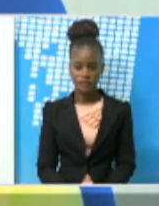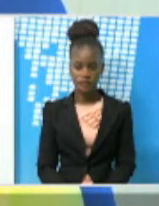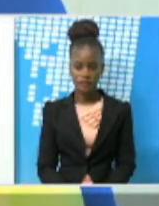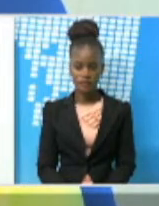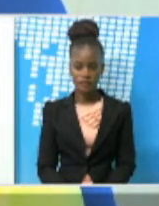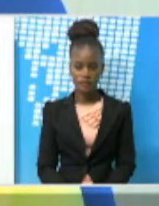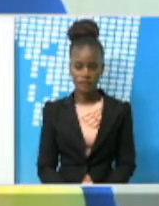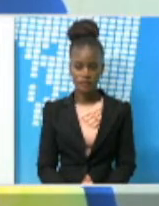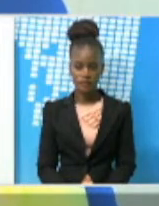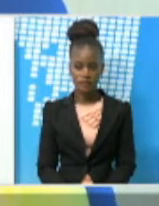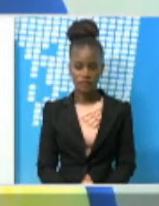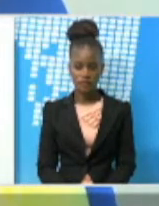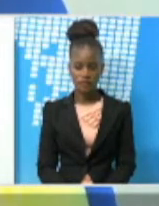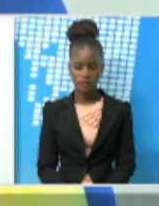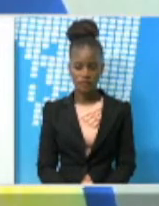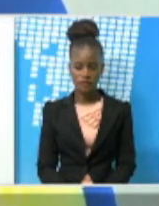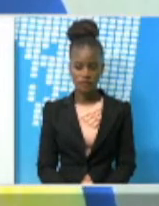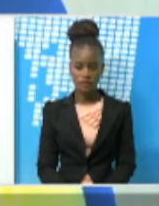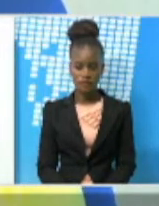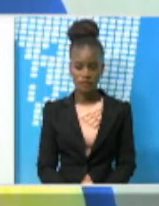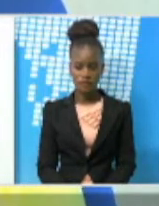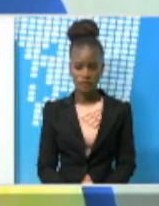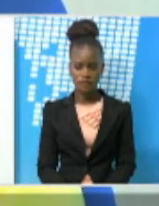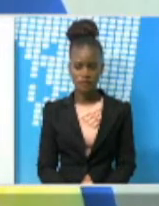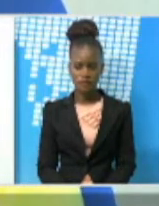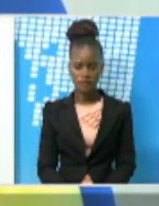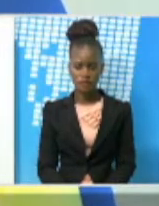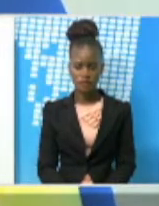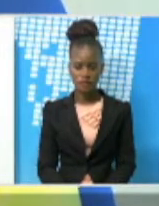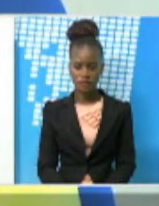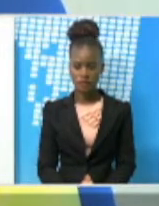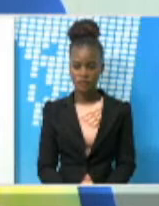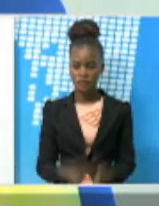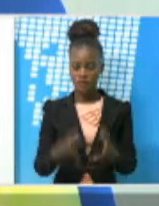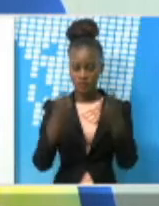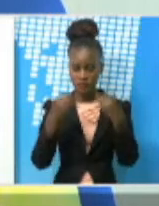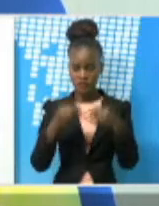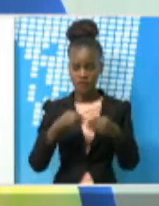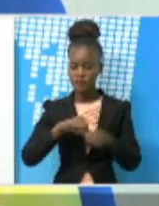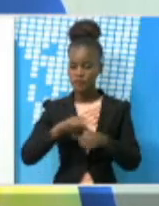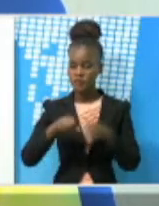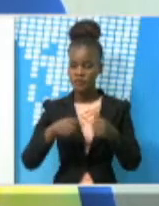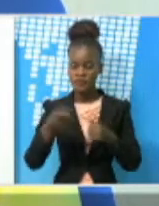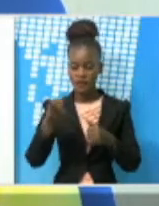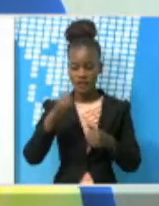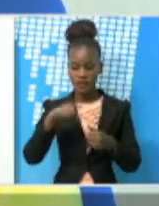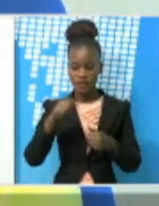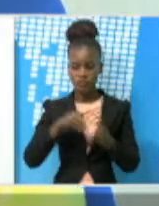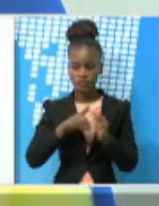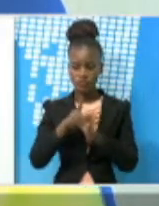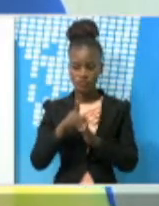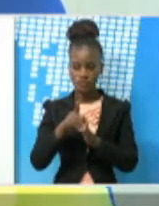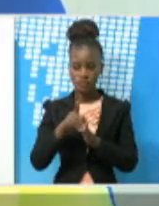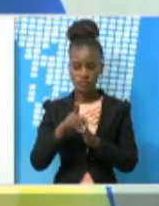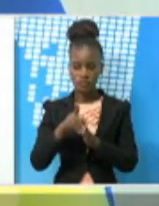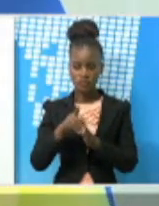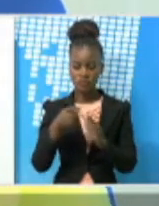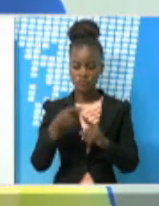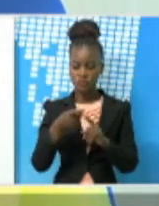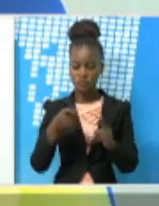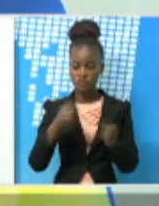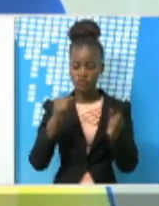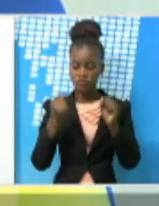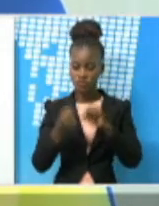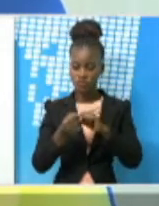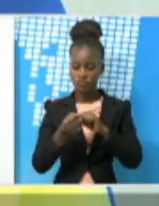Court. Now, UDC for a long time now has been deliberate about driving industrial growth, from transforming